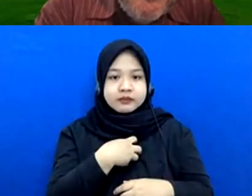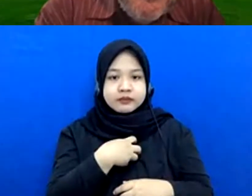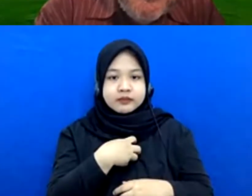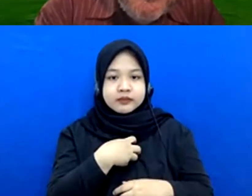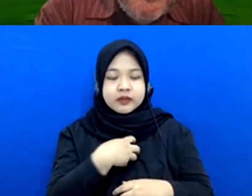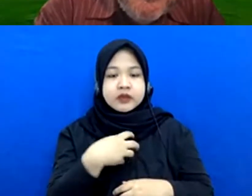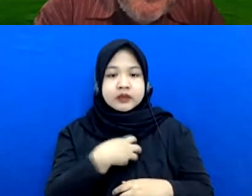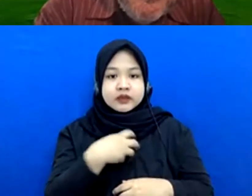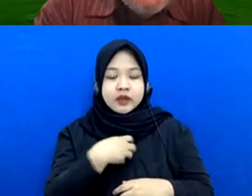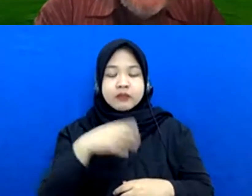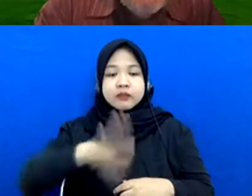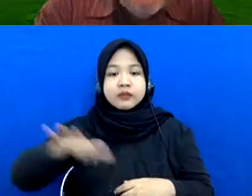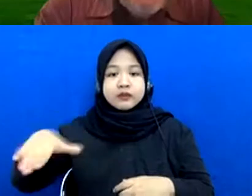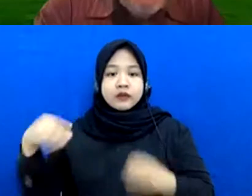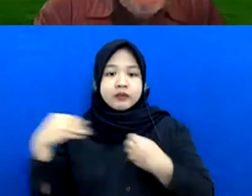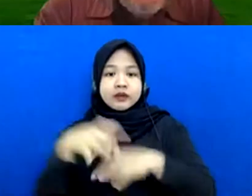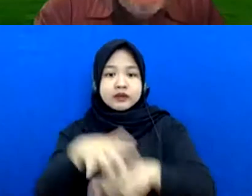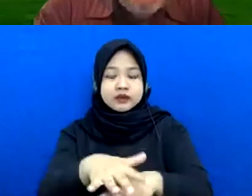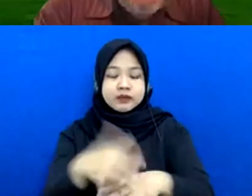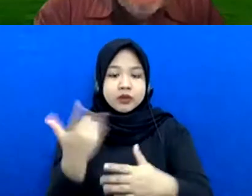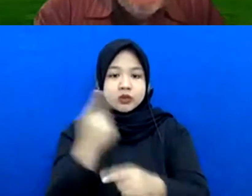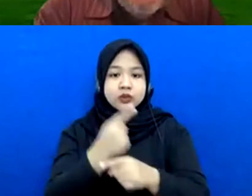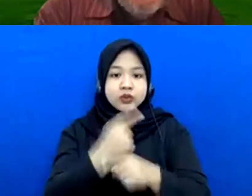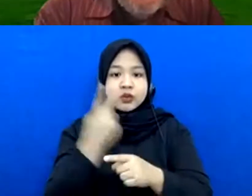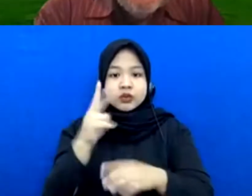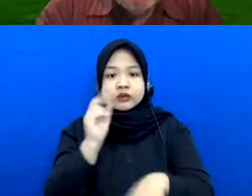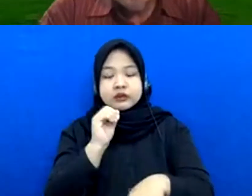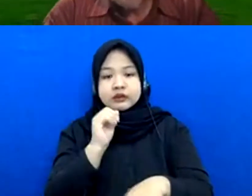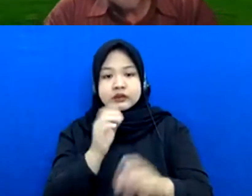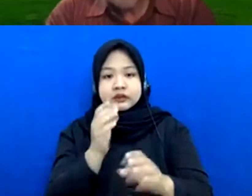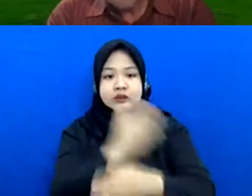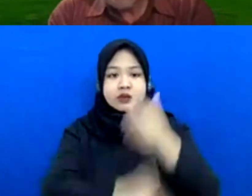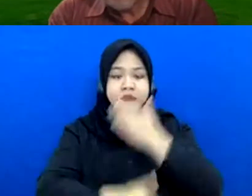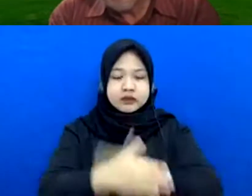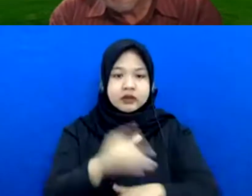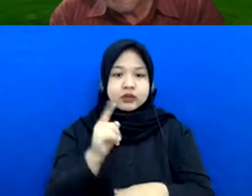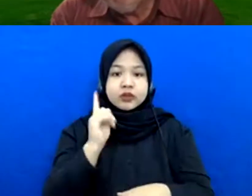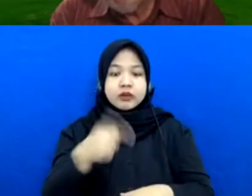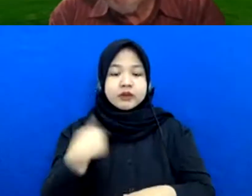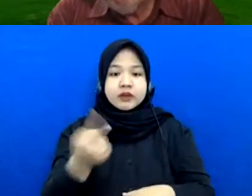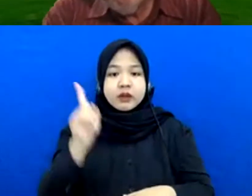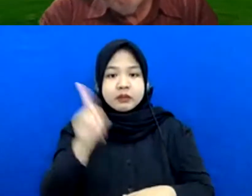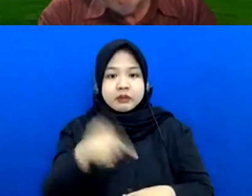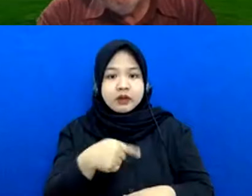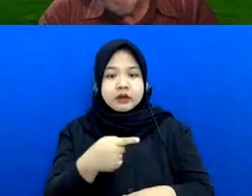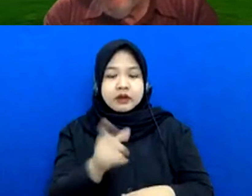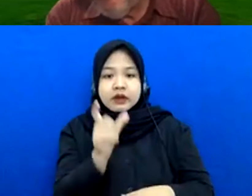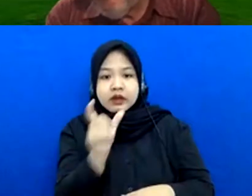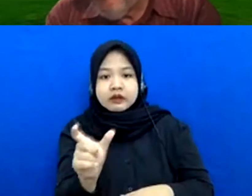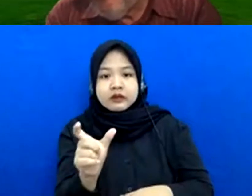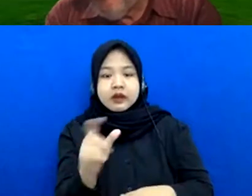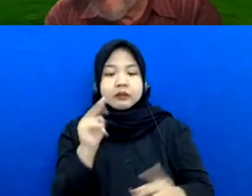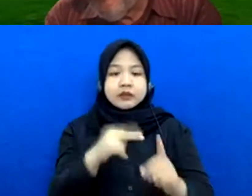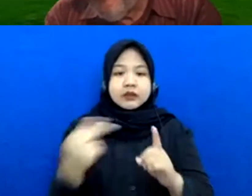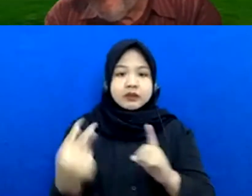of mainstream students and mainstream teachers towards students with disability. Yeah. That's why we use the term of perception